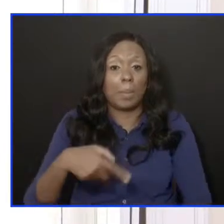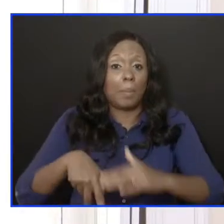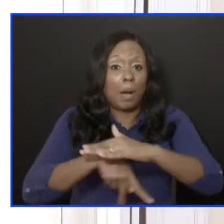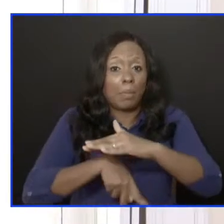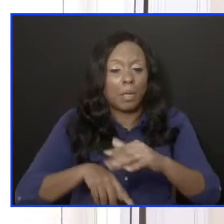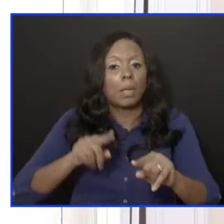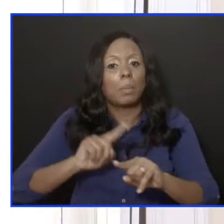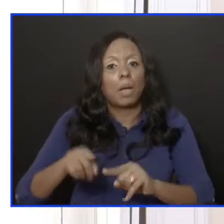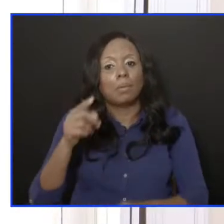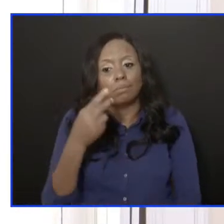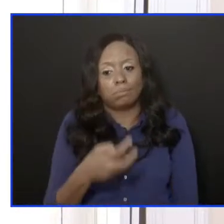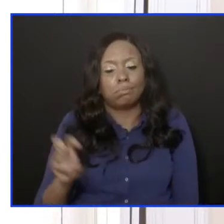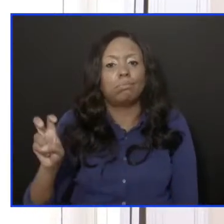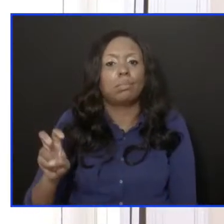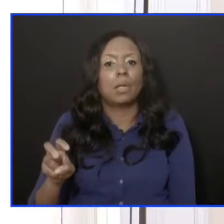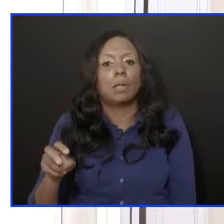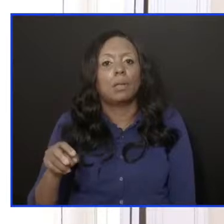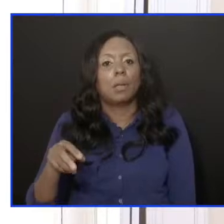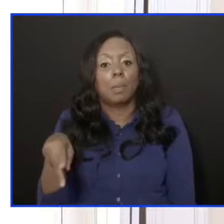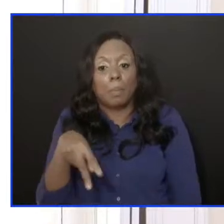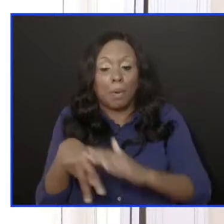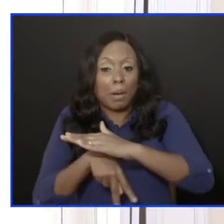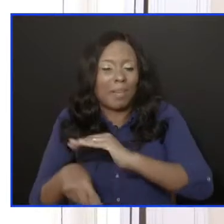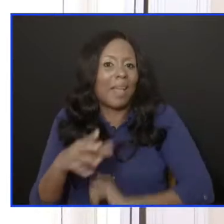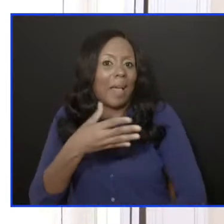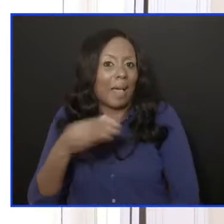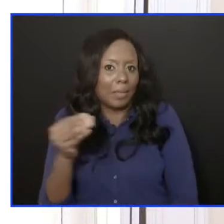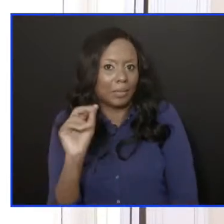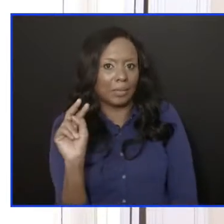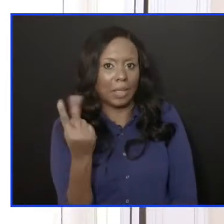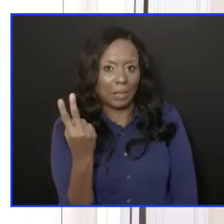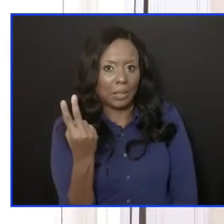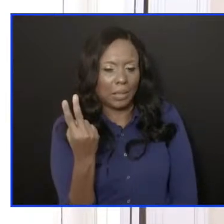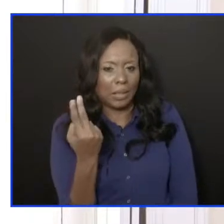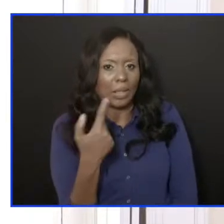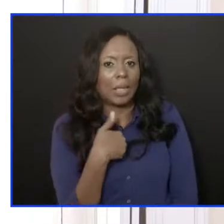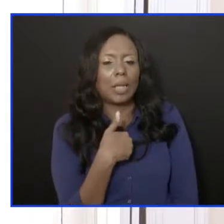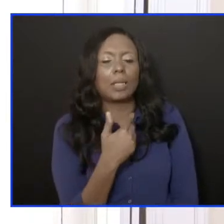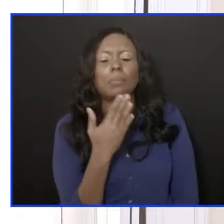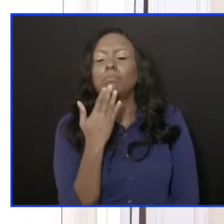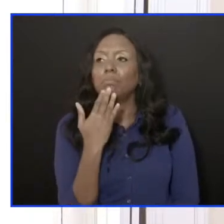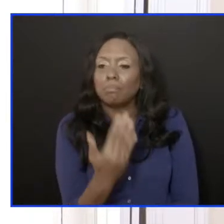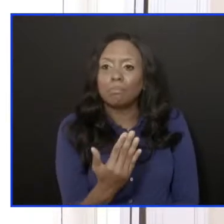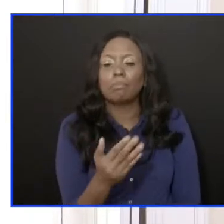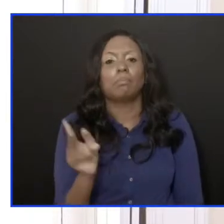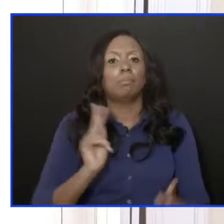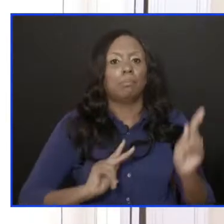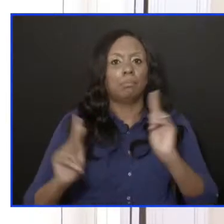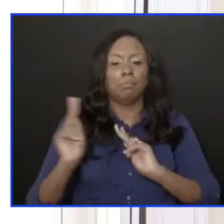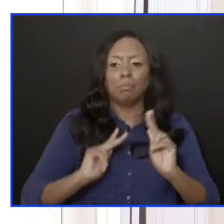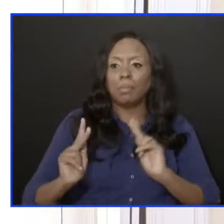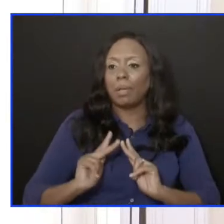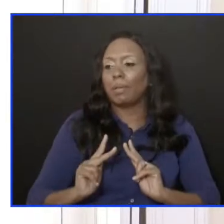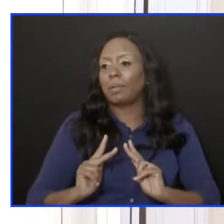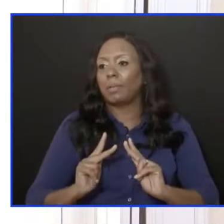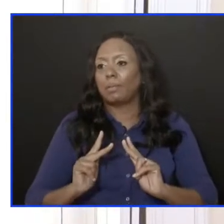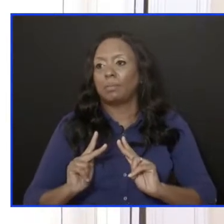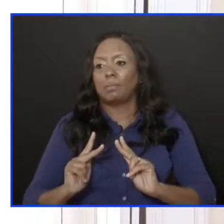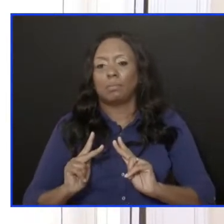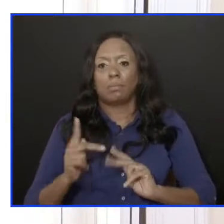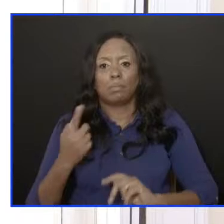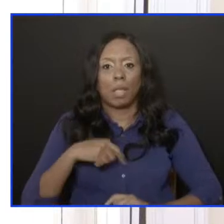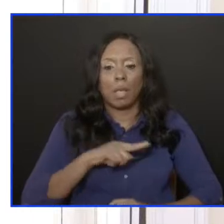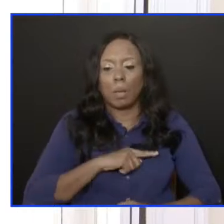dynamic event and we have to be able to respond. I'm grateful that our partners, both with respect to those with whom we do